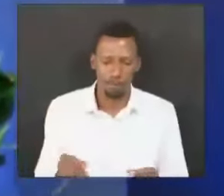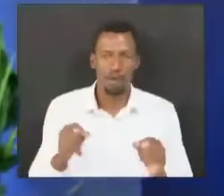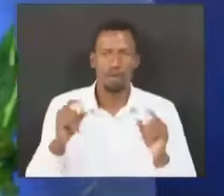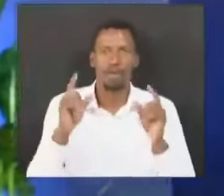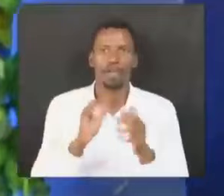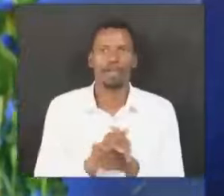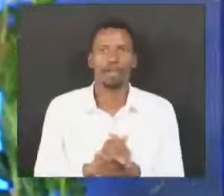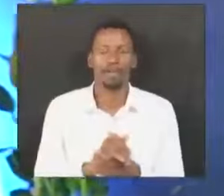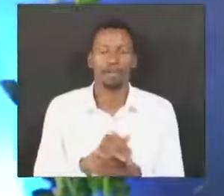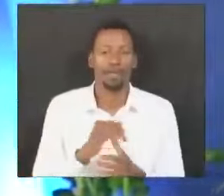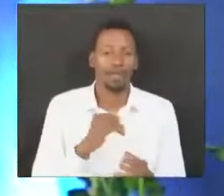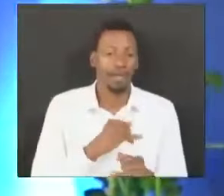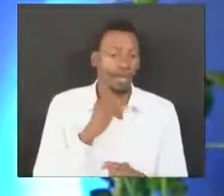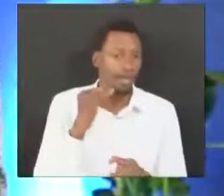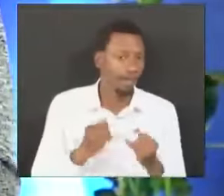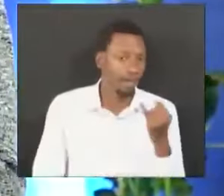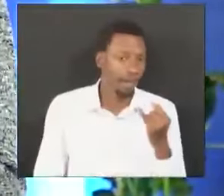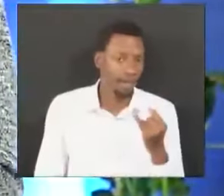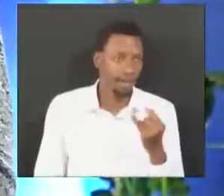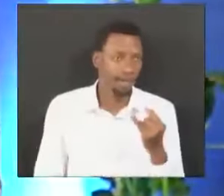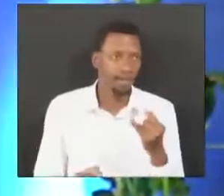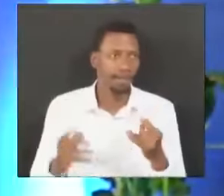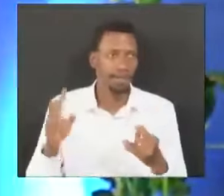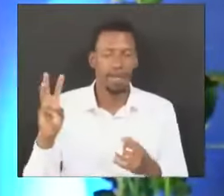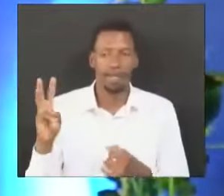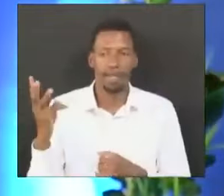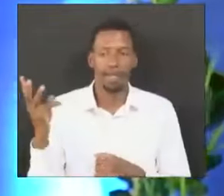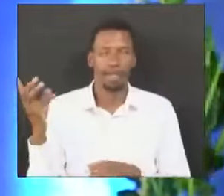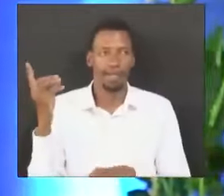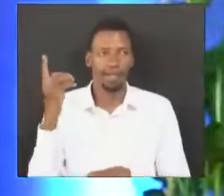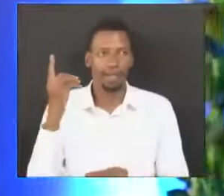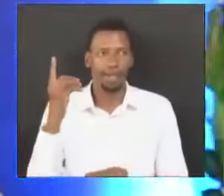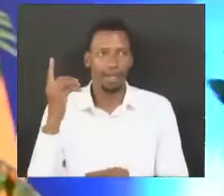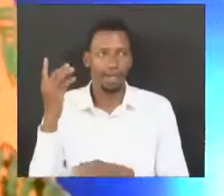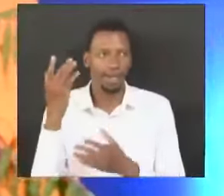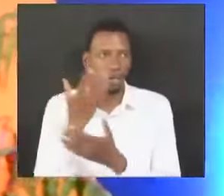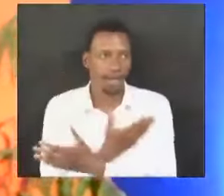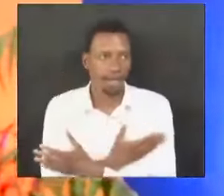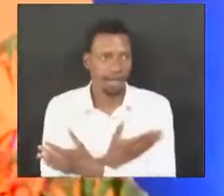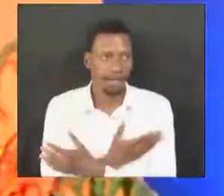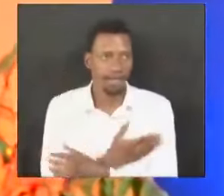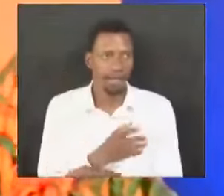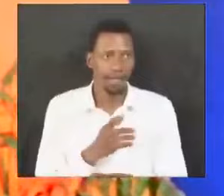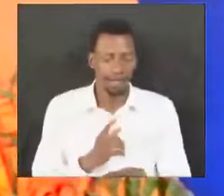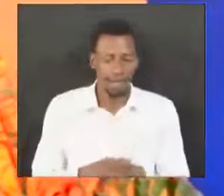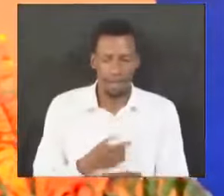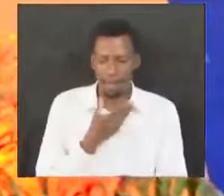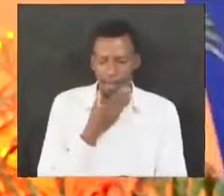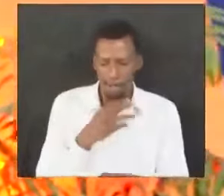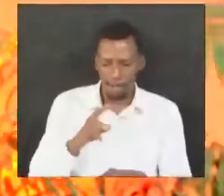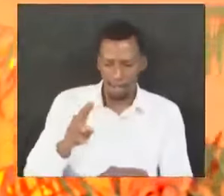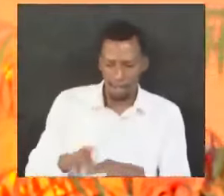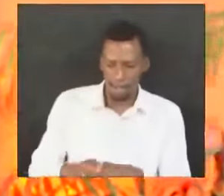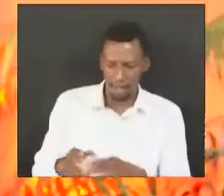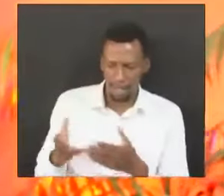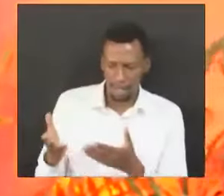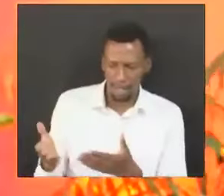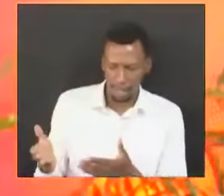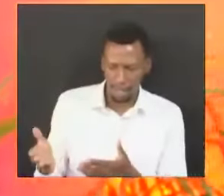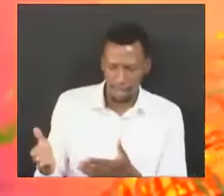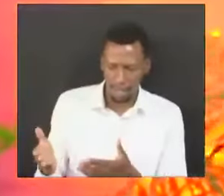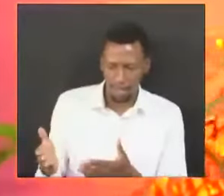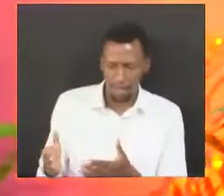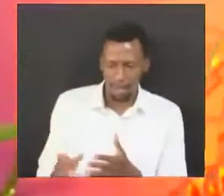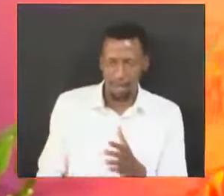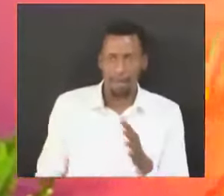Finally, on the third night, as the father sat trembling near the child's bed, suddenly